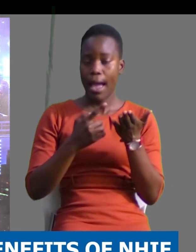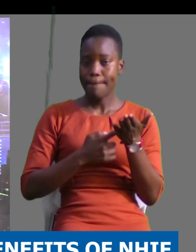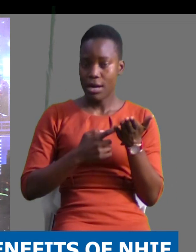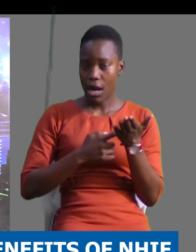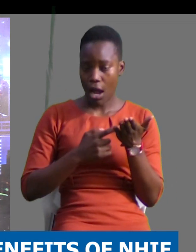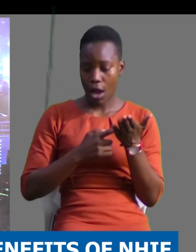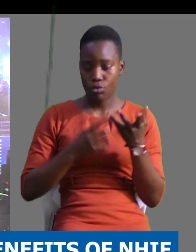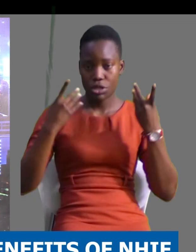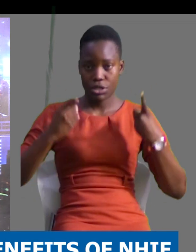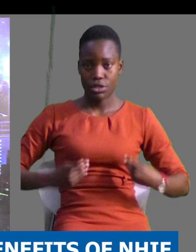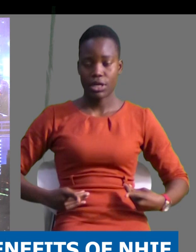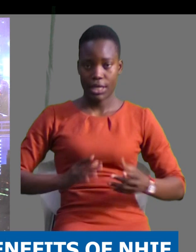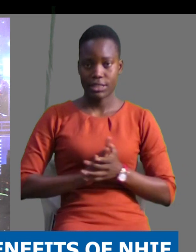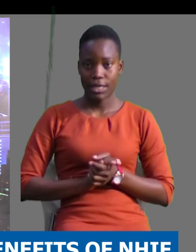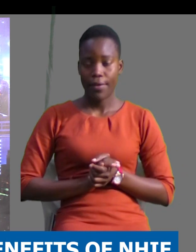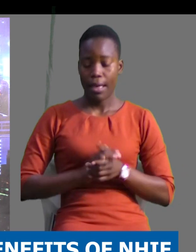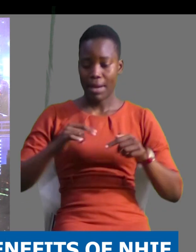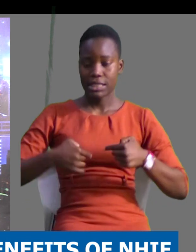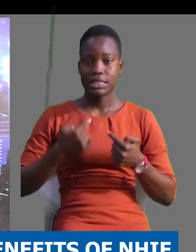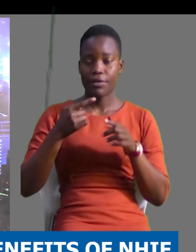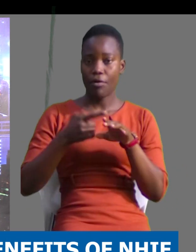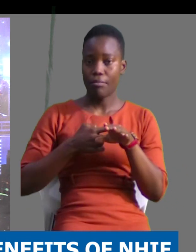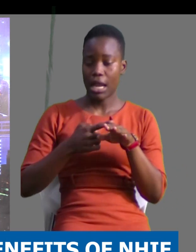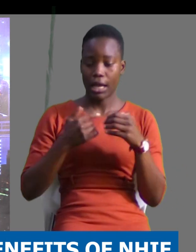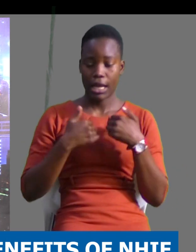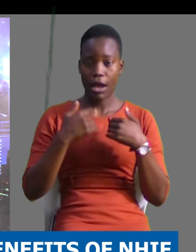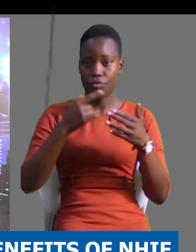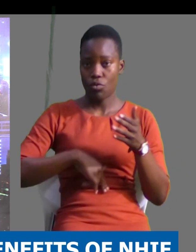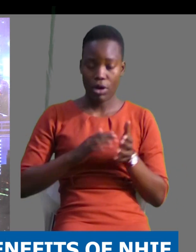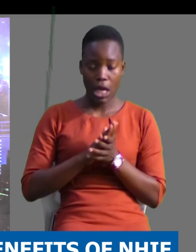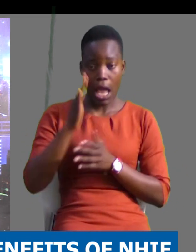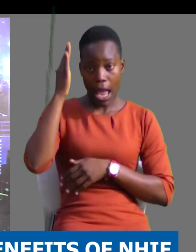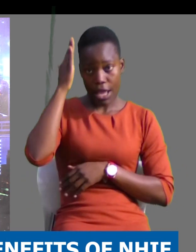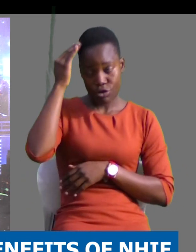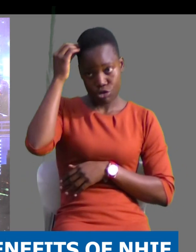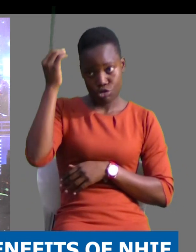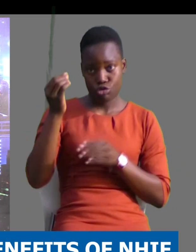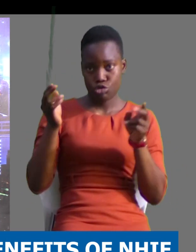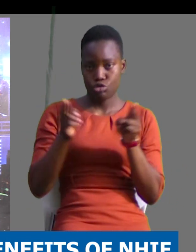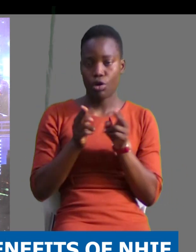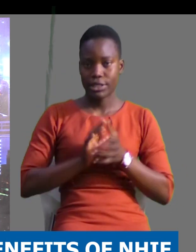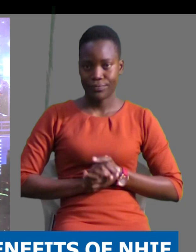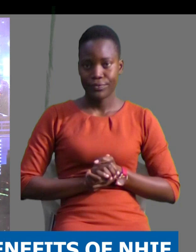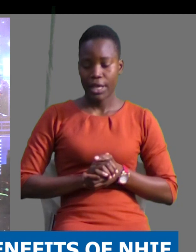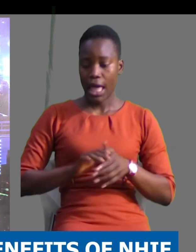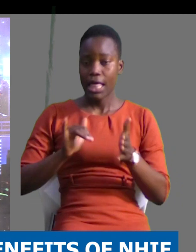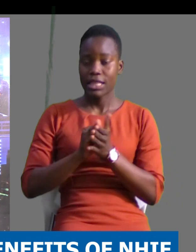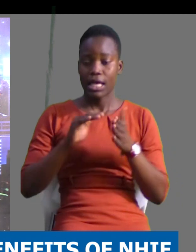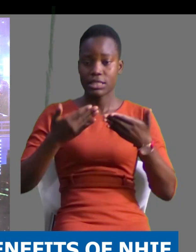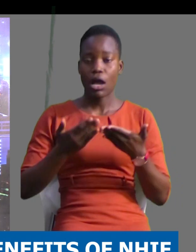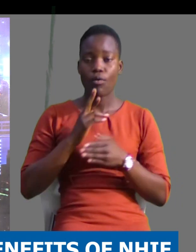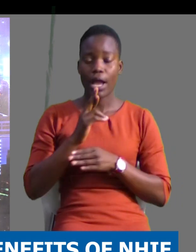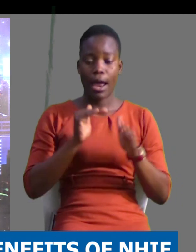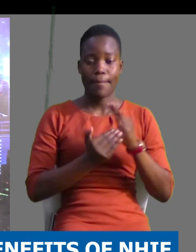dressed in a shade of brown dress. She is dark skinned and she has short hair. That is how we look on